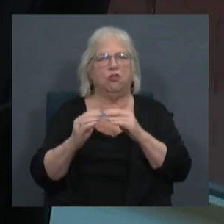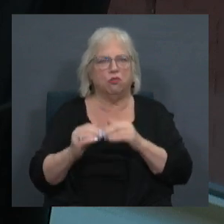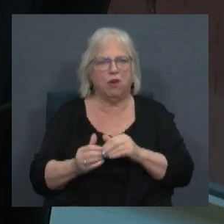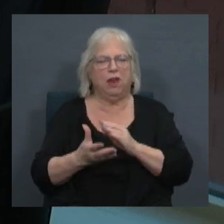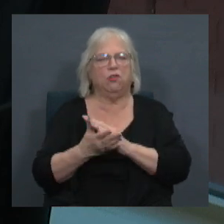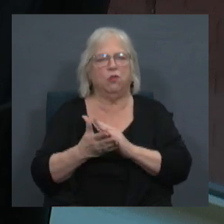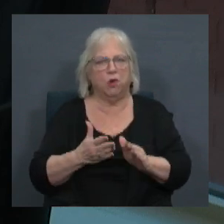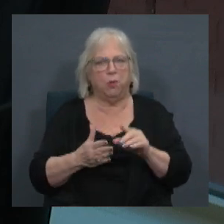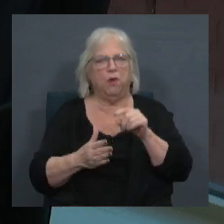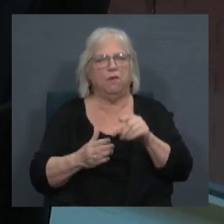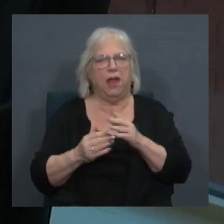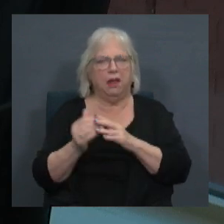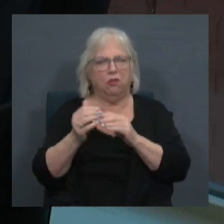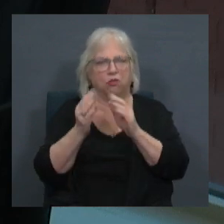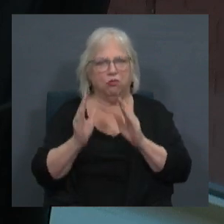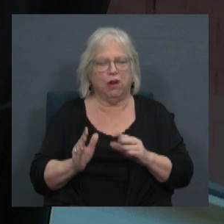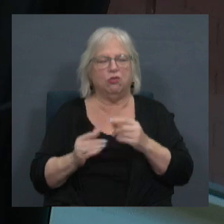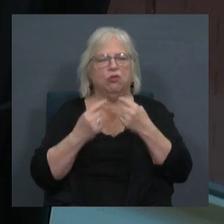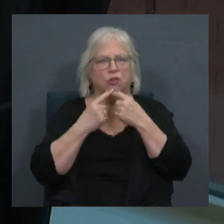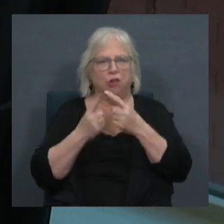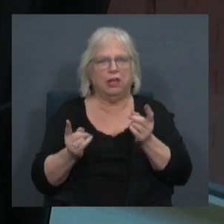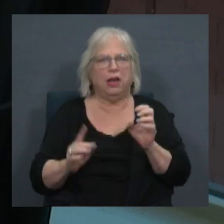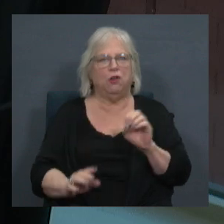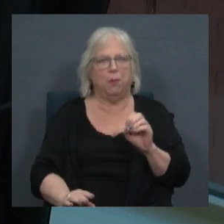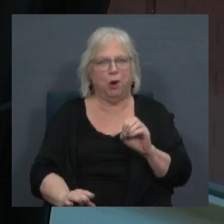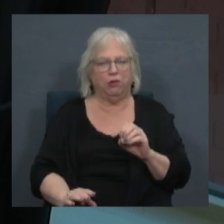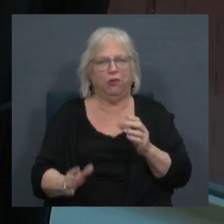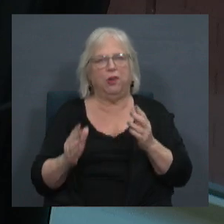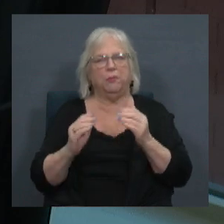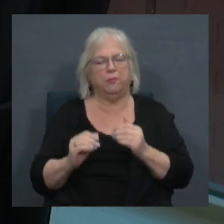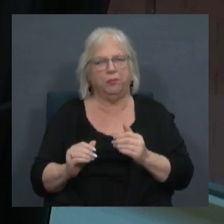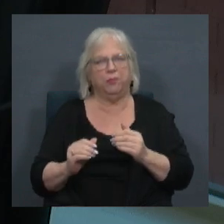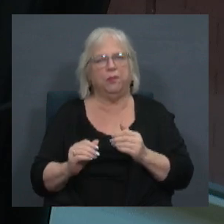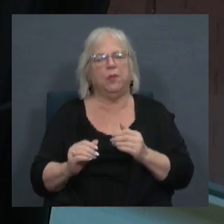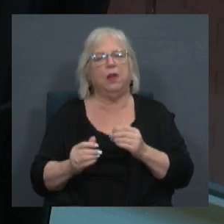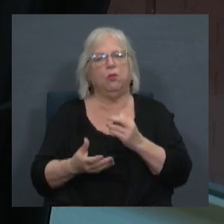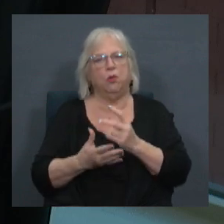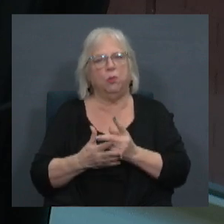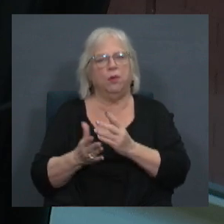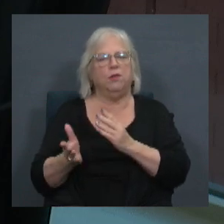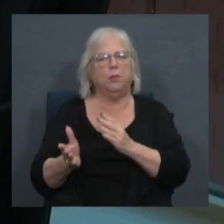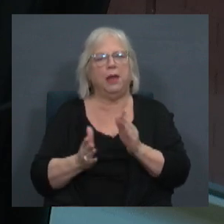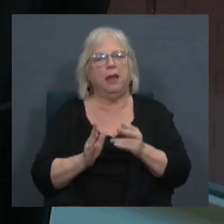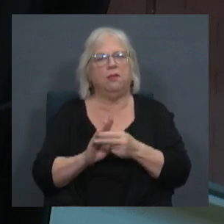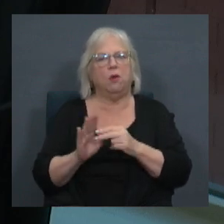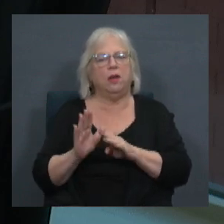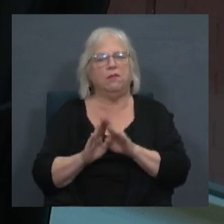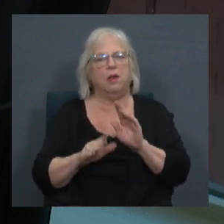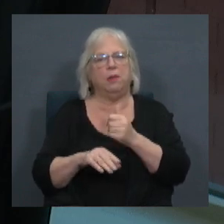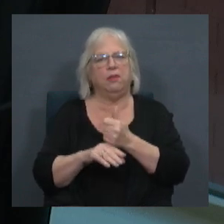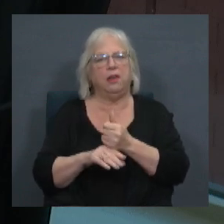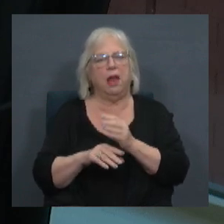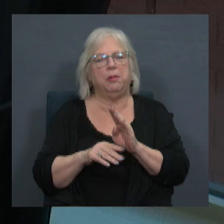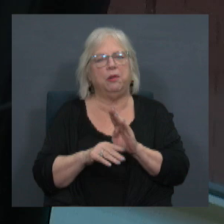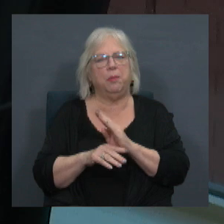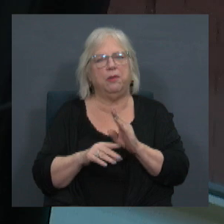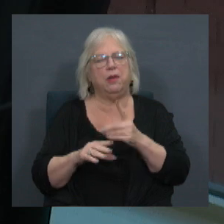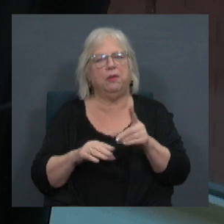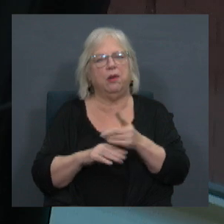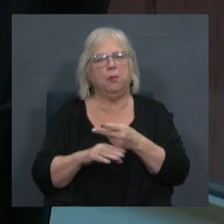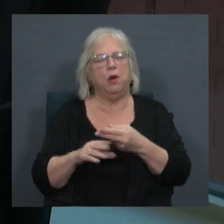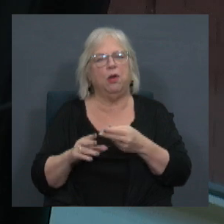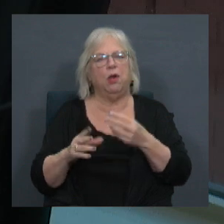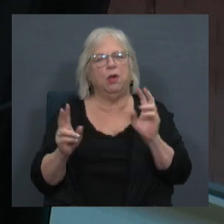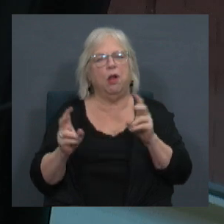raise and remove said structure, to declare an emergency. An ordinance to approve a planned zoning development and to establish a planned district commercial